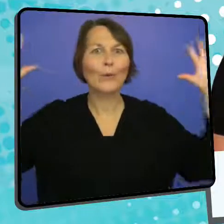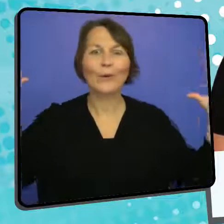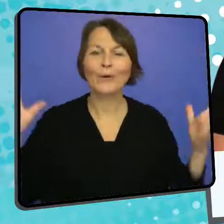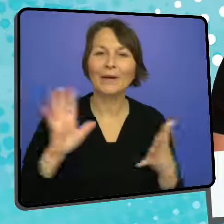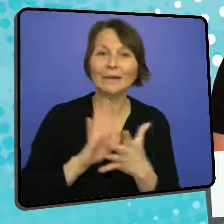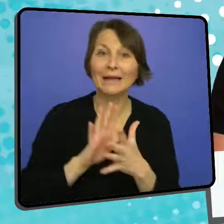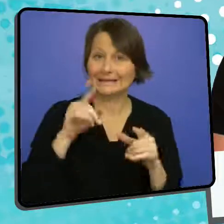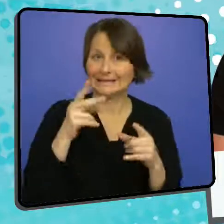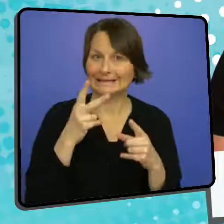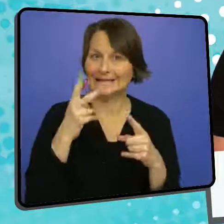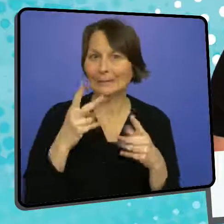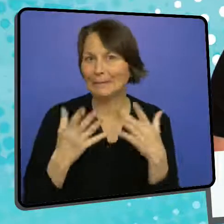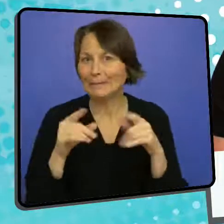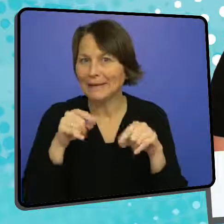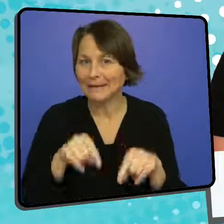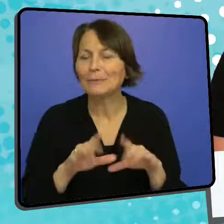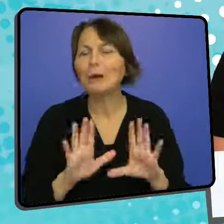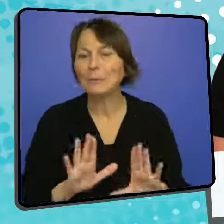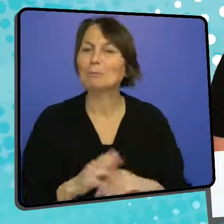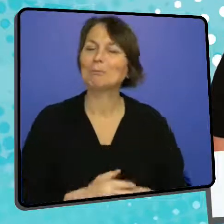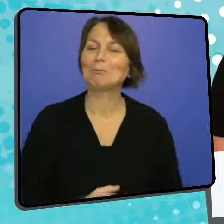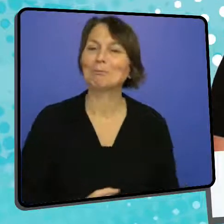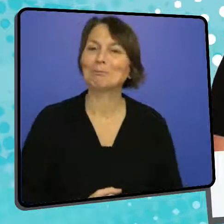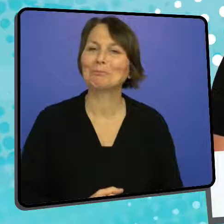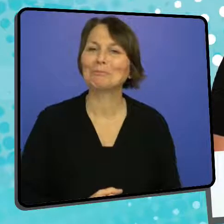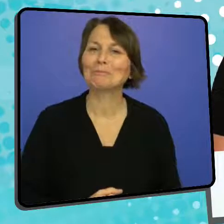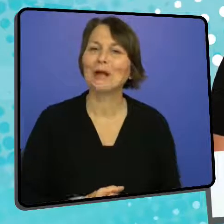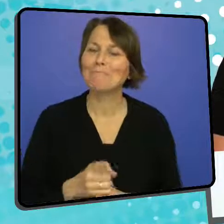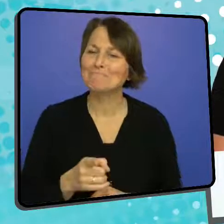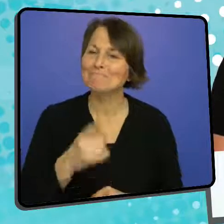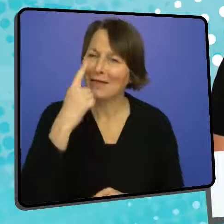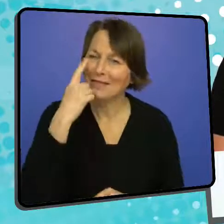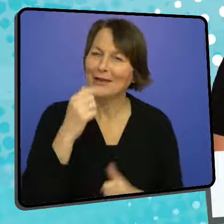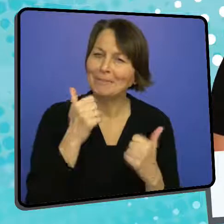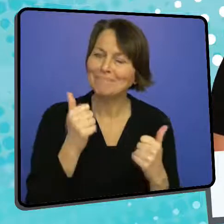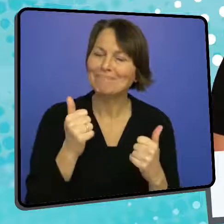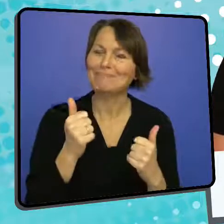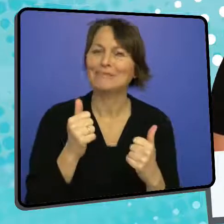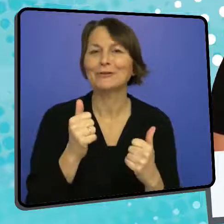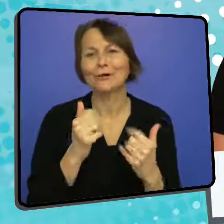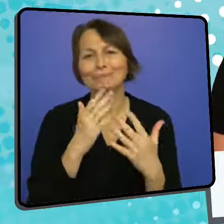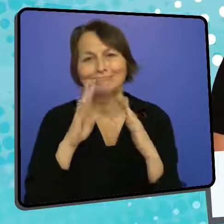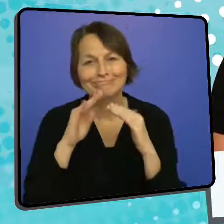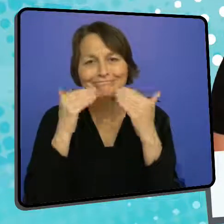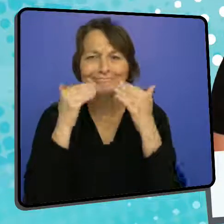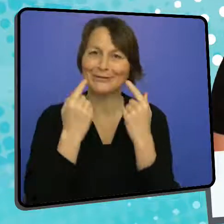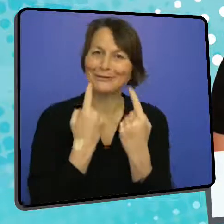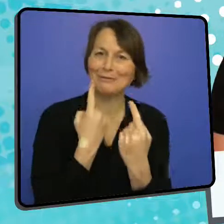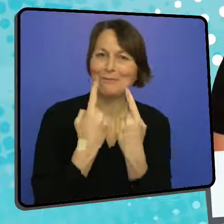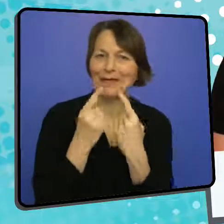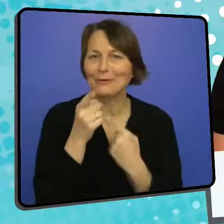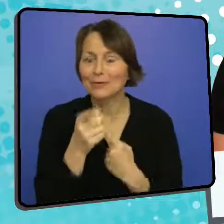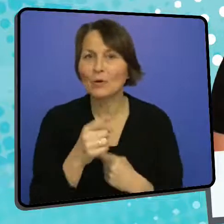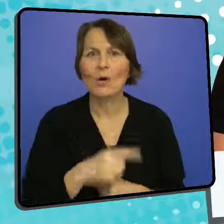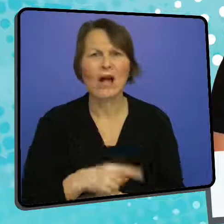stream, but it's. I do always think it's such a pleasure to speak with you. And I know you're super busy